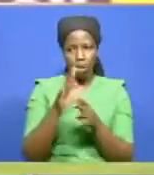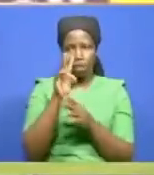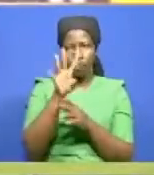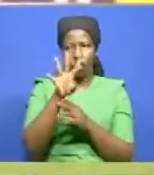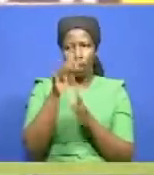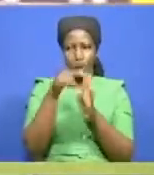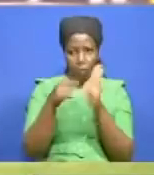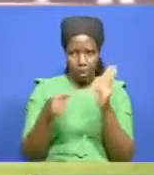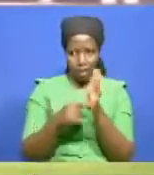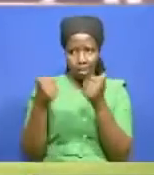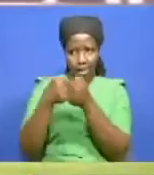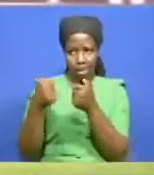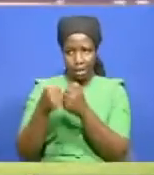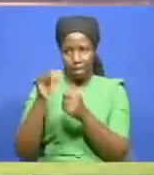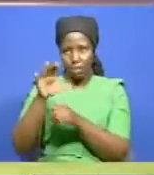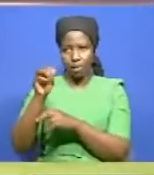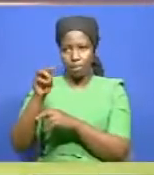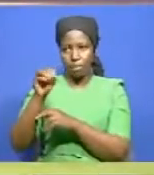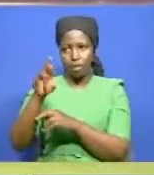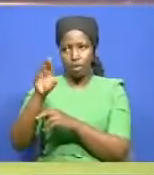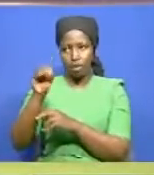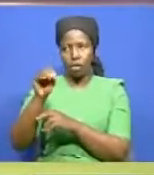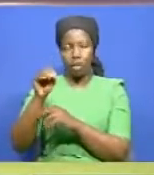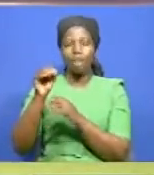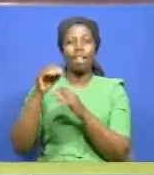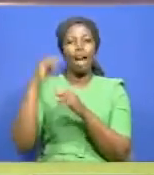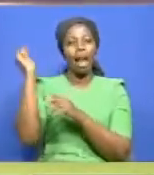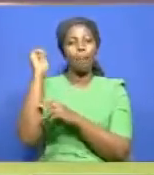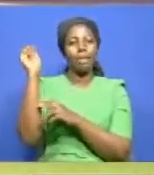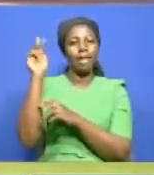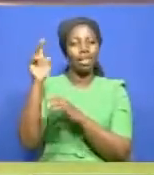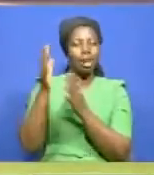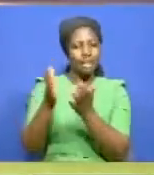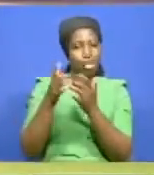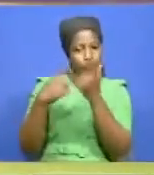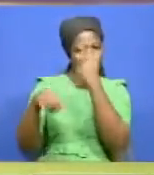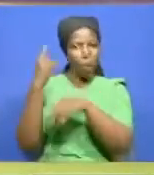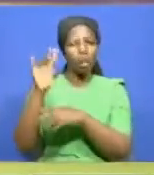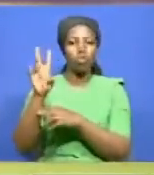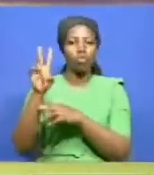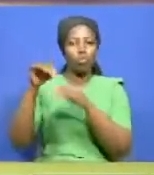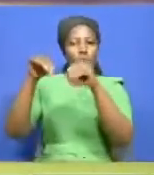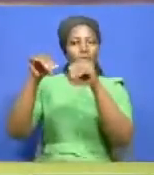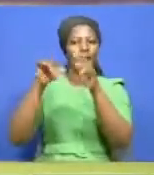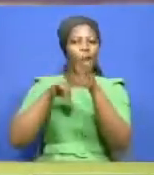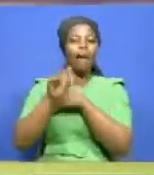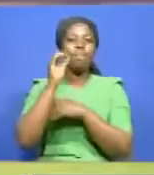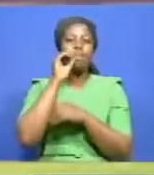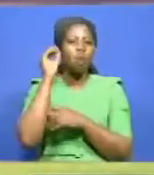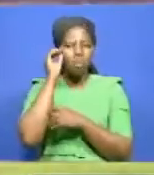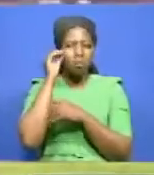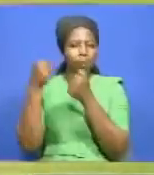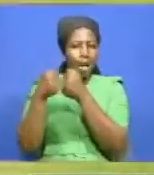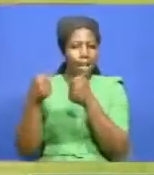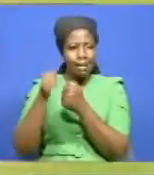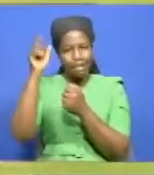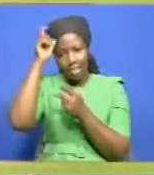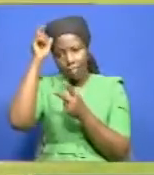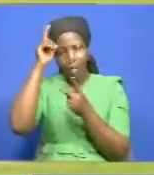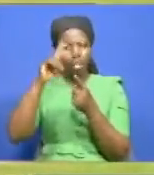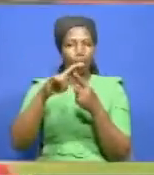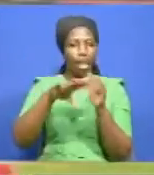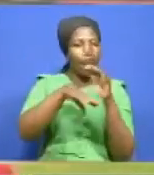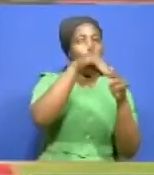November's doubleheader, Harambee Stars need to win the remaining two qualifiers at home against the Faroes and away against Togo on